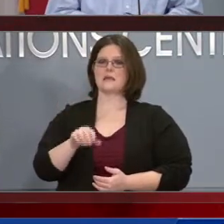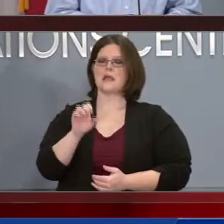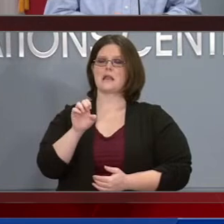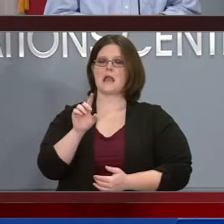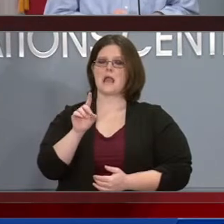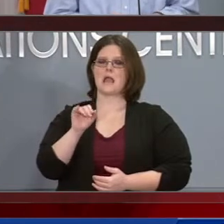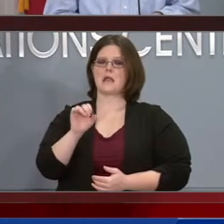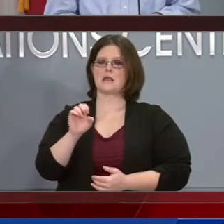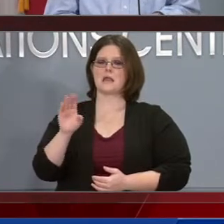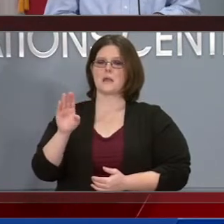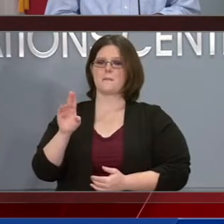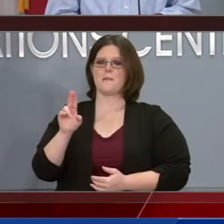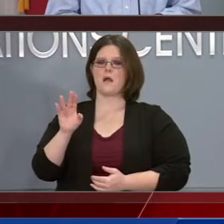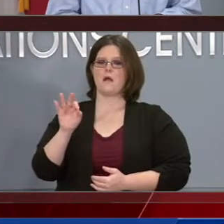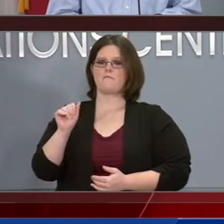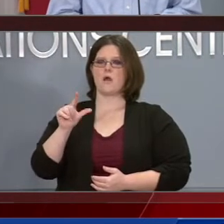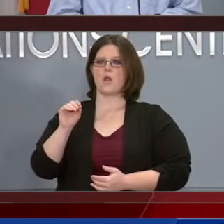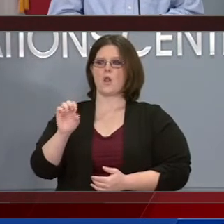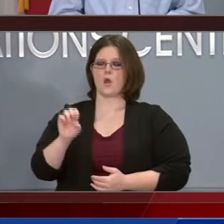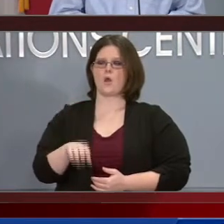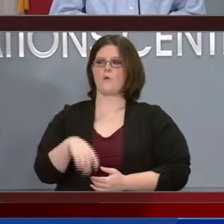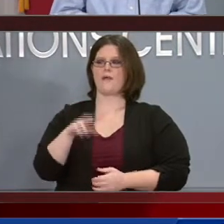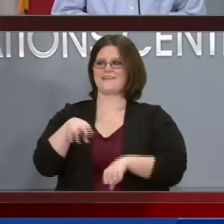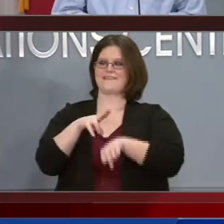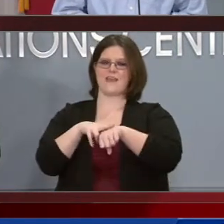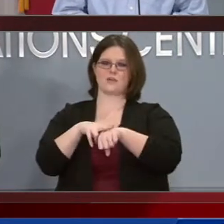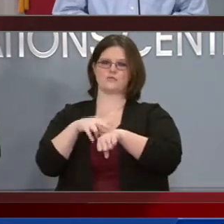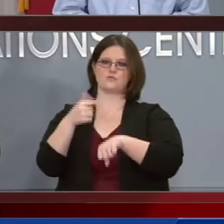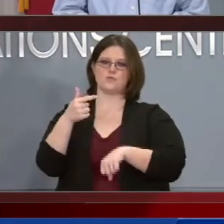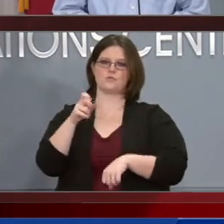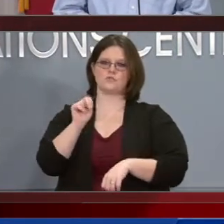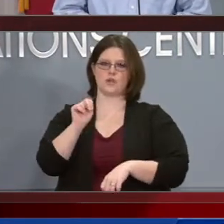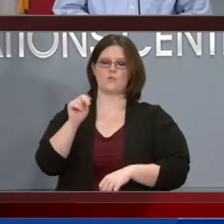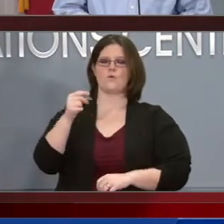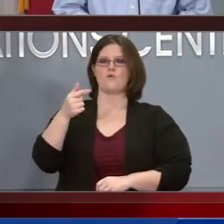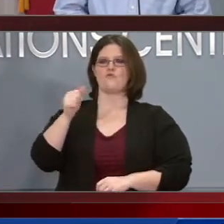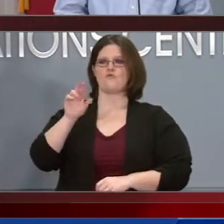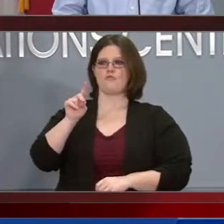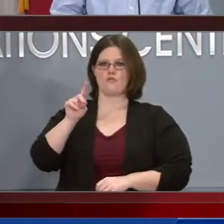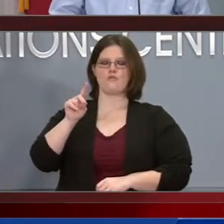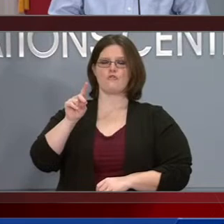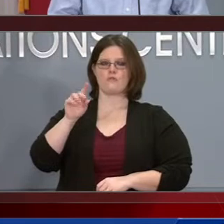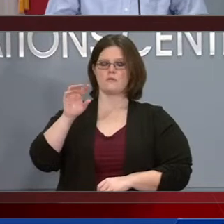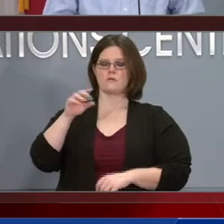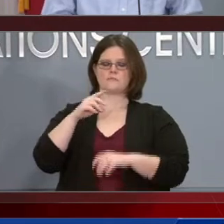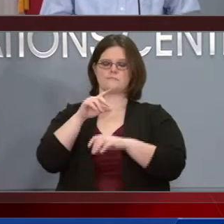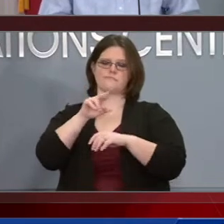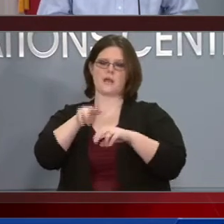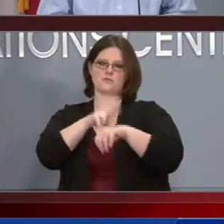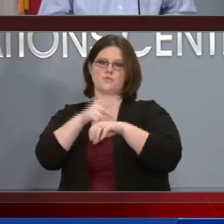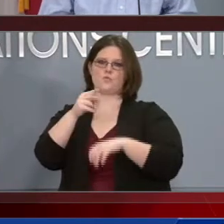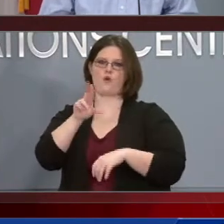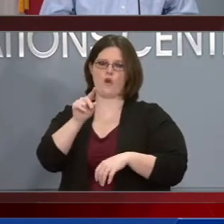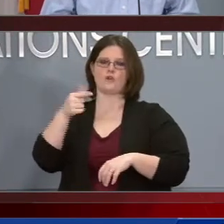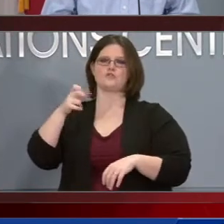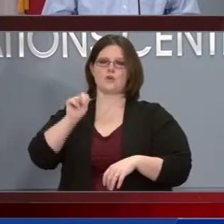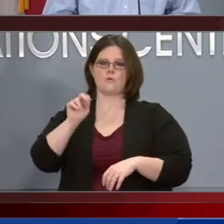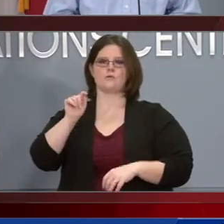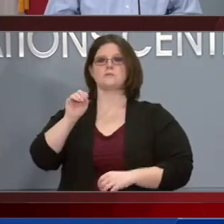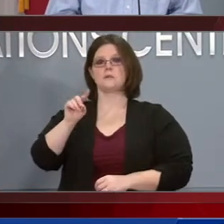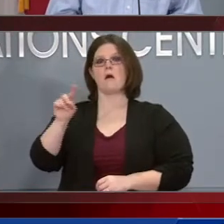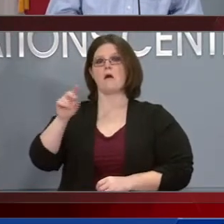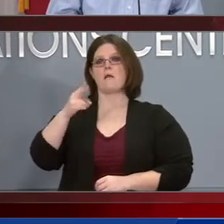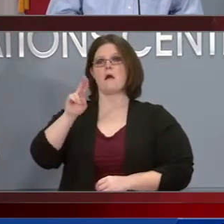Adjutant General of the National Guard, Todd Hunt, who is with us today. Please take time today to prepare your family for this storm and